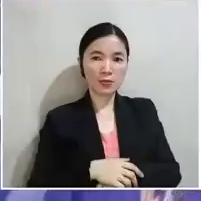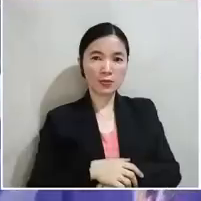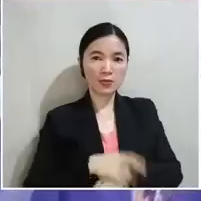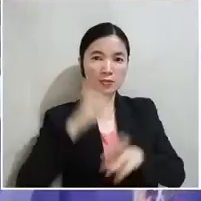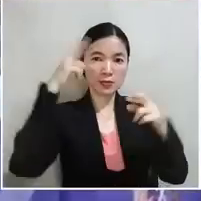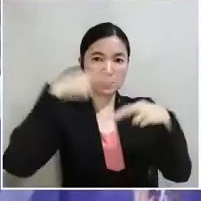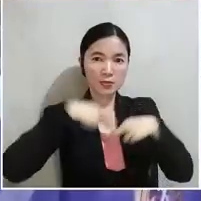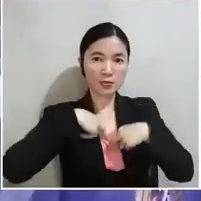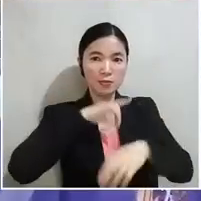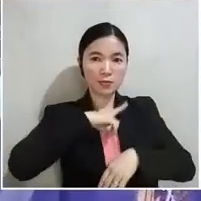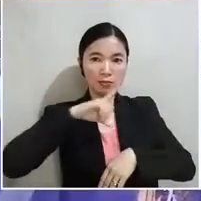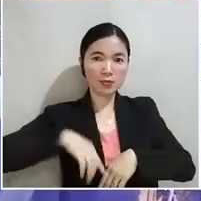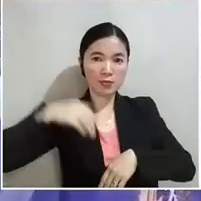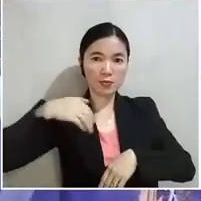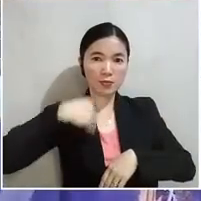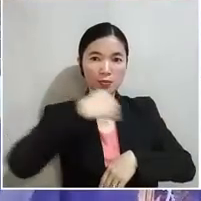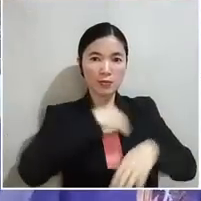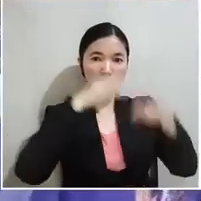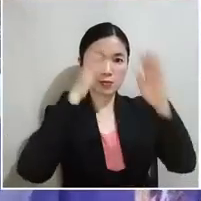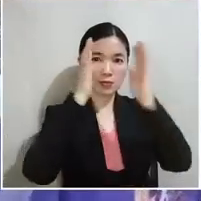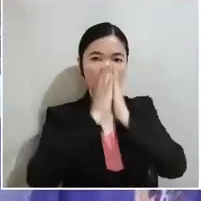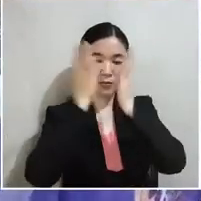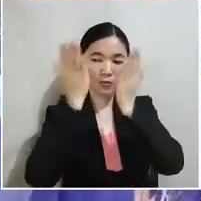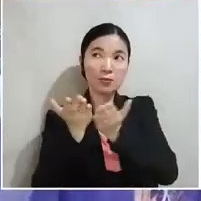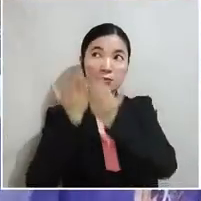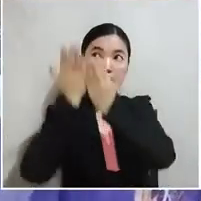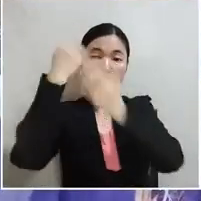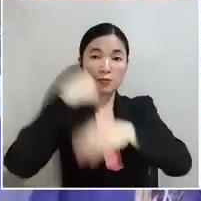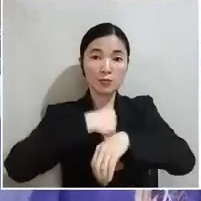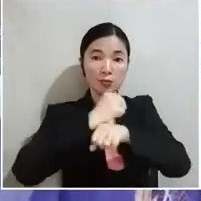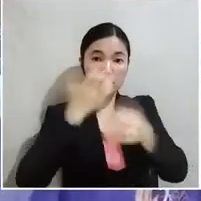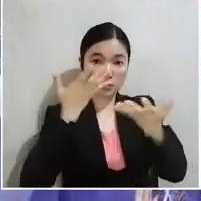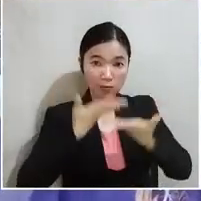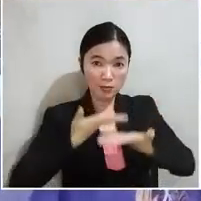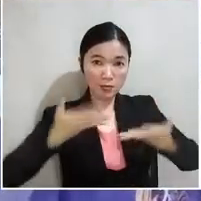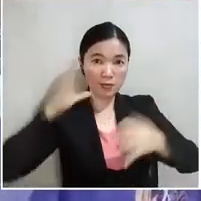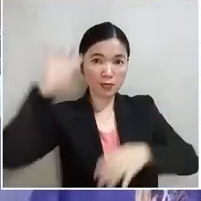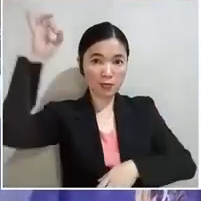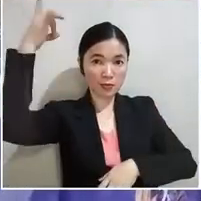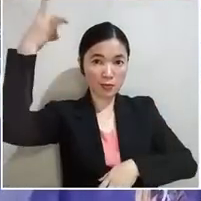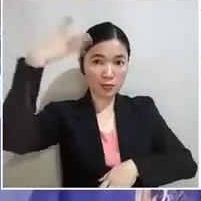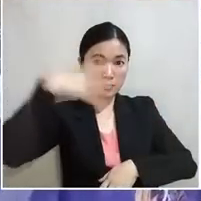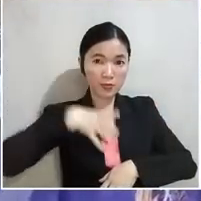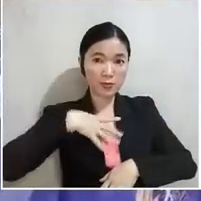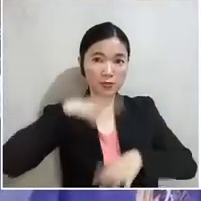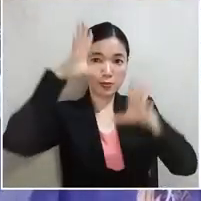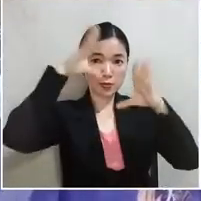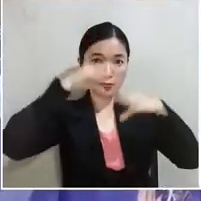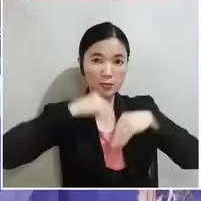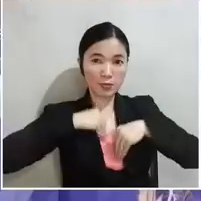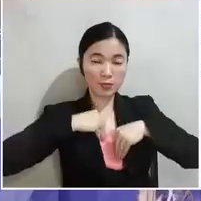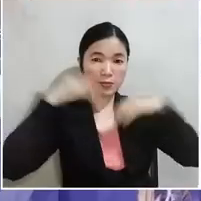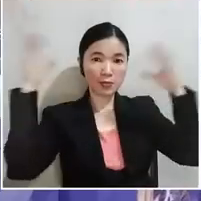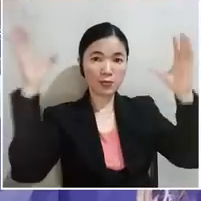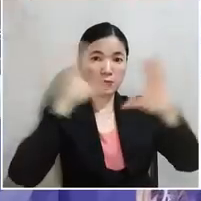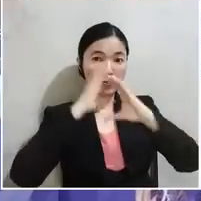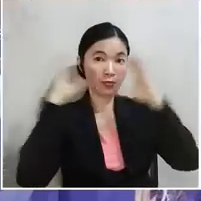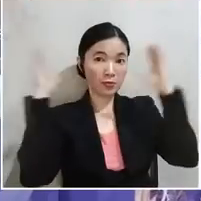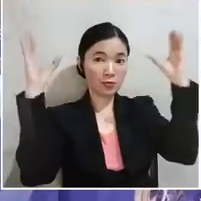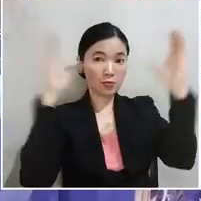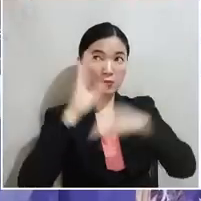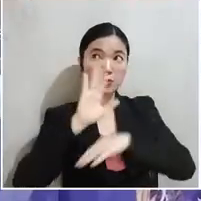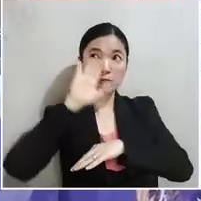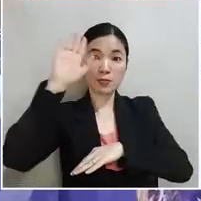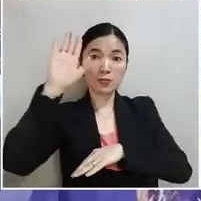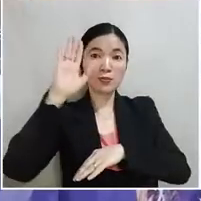Lord, we pray, the offerings made here, and graciously grant that celebrating your passion,